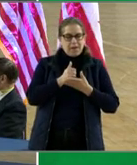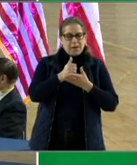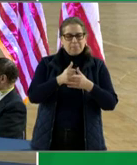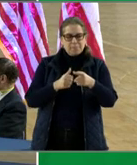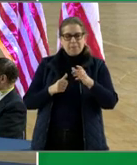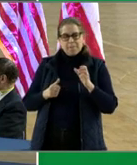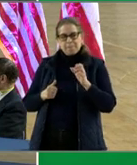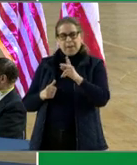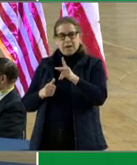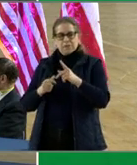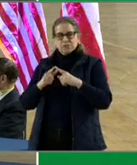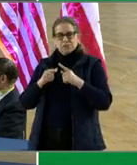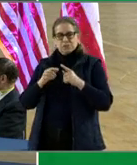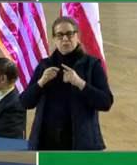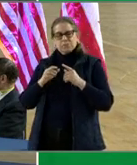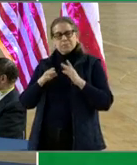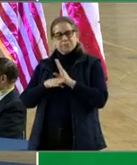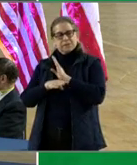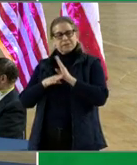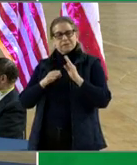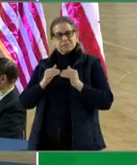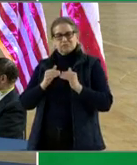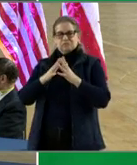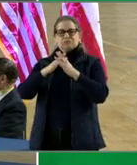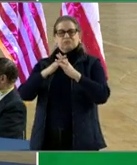help. I have to say, however, that